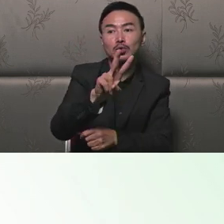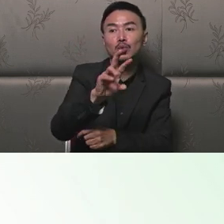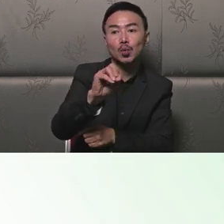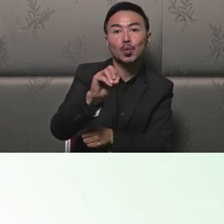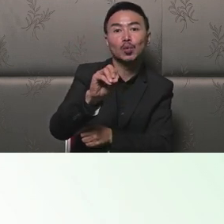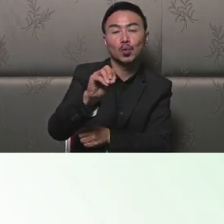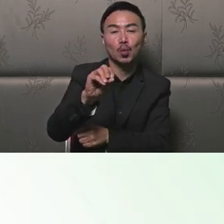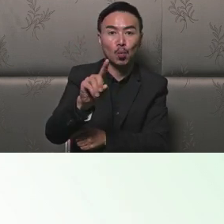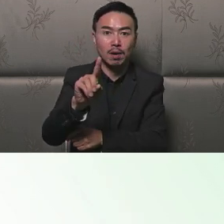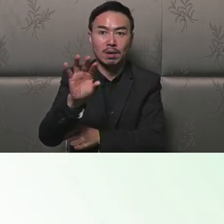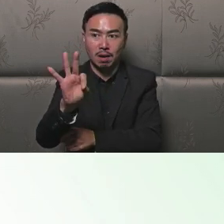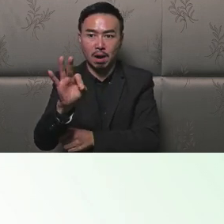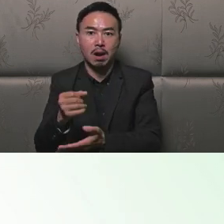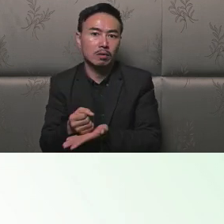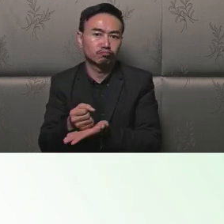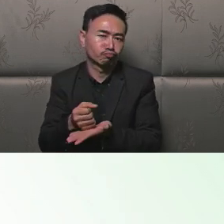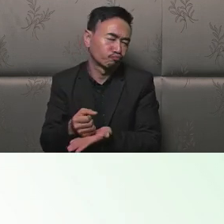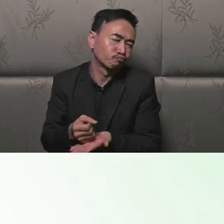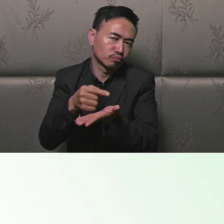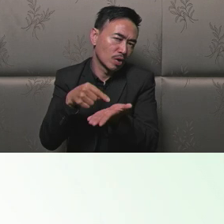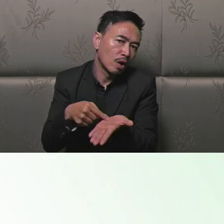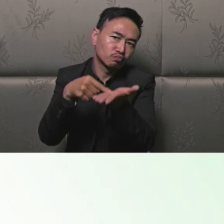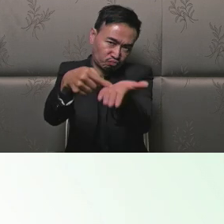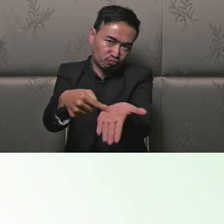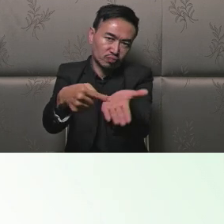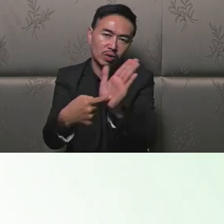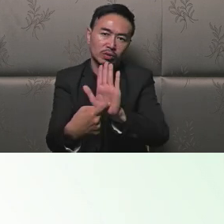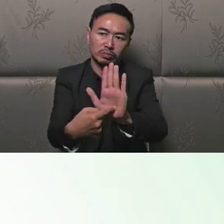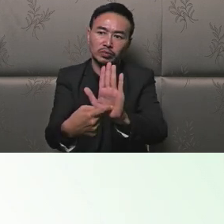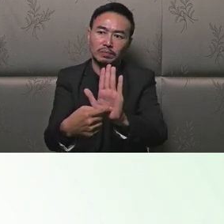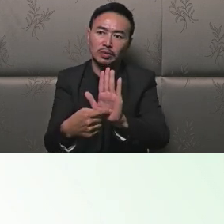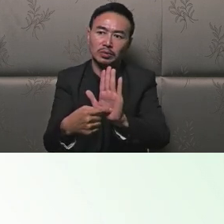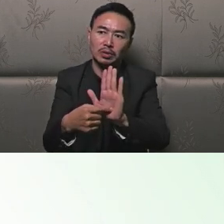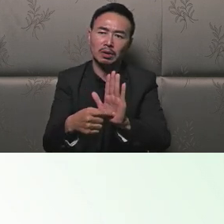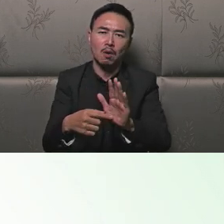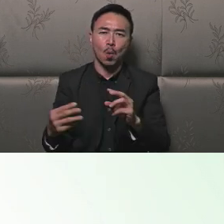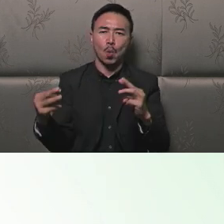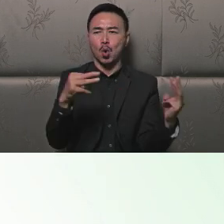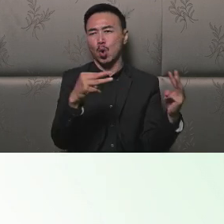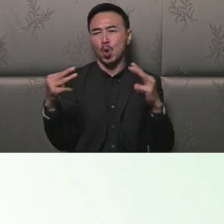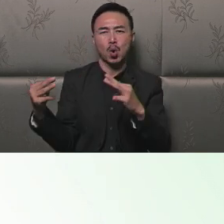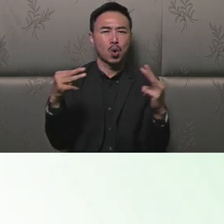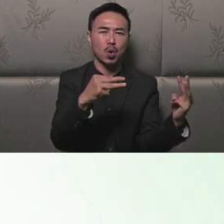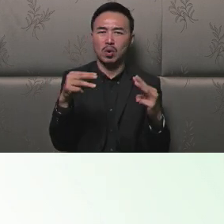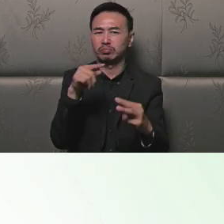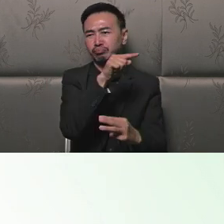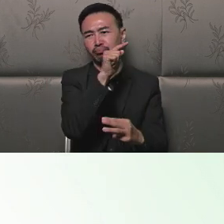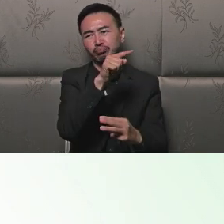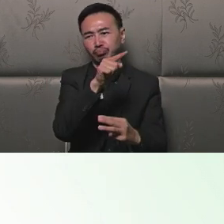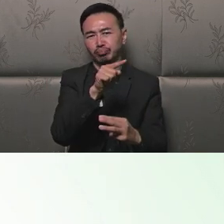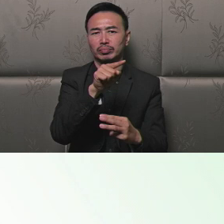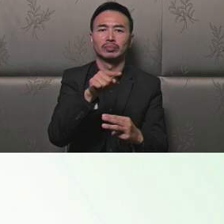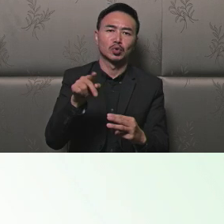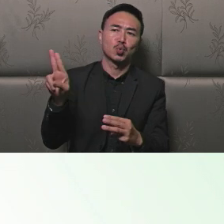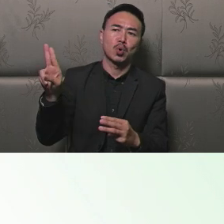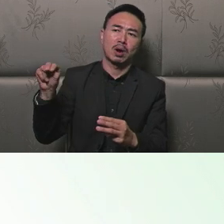compact on refugees that was adopted by the General Assembly. And out of that, and one of the agreements was to set up a global refugee